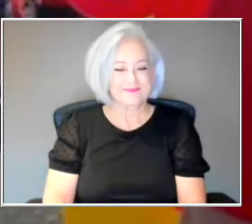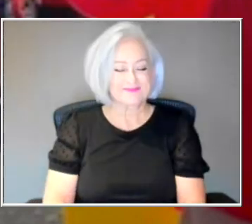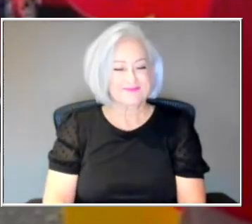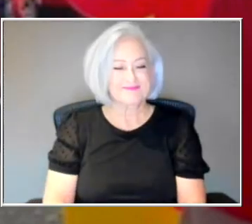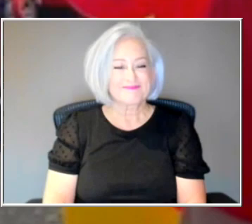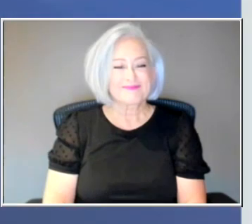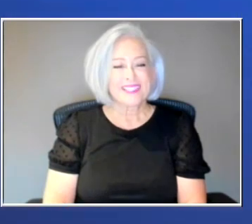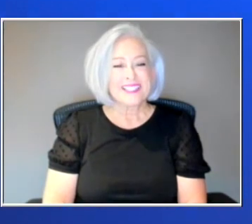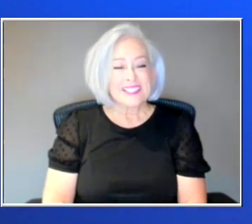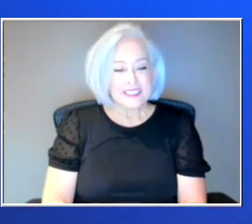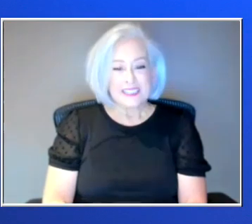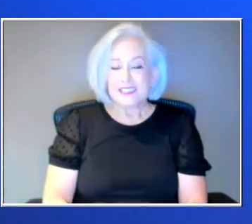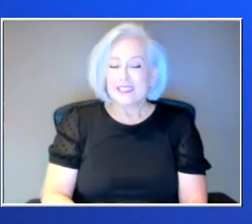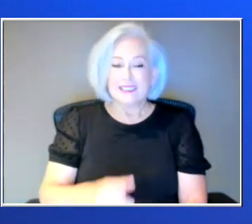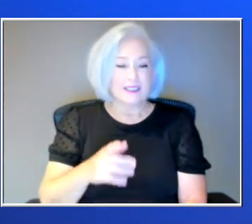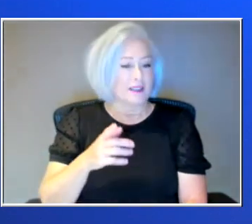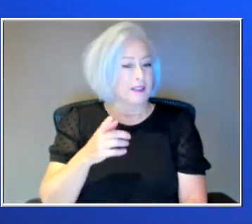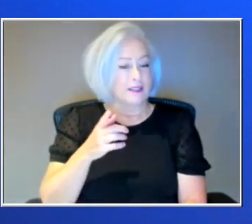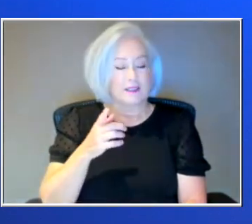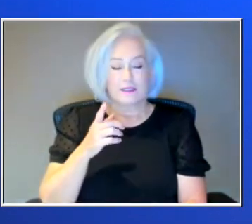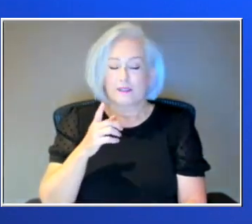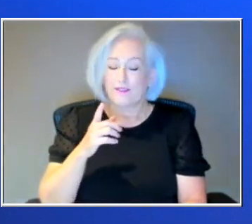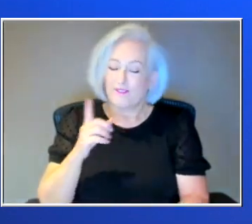He's been there since day one.